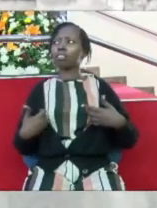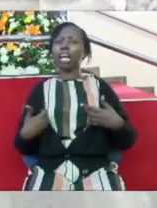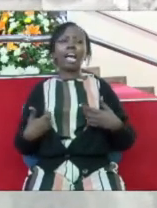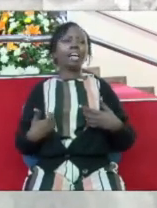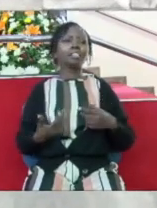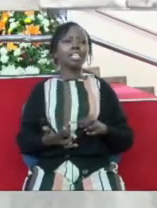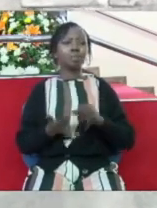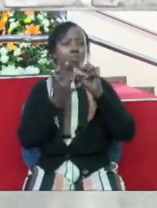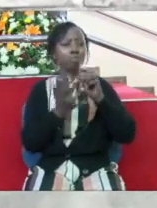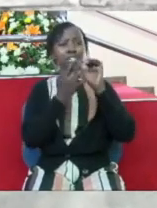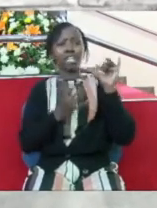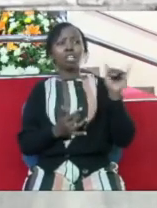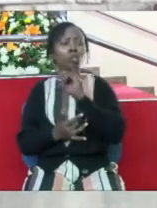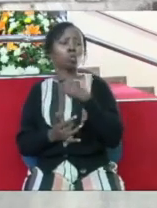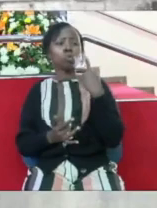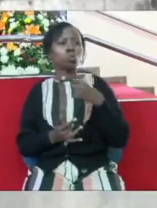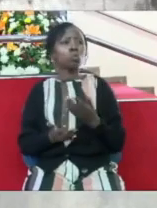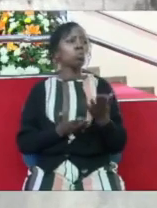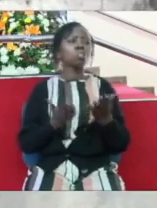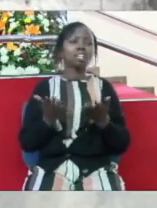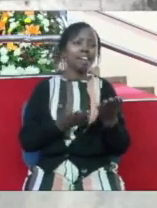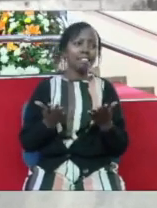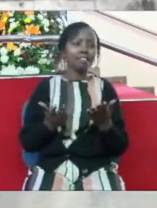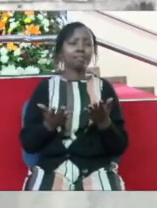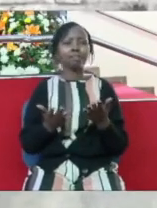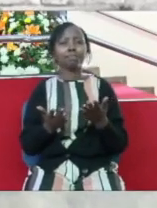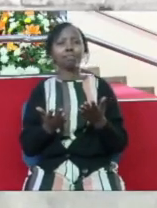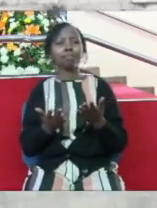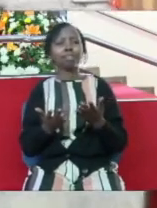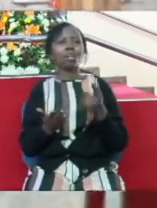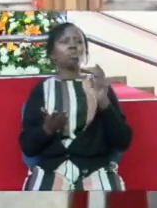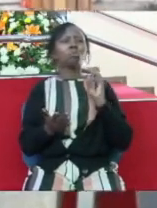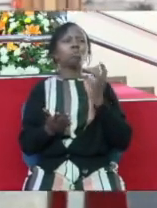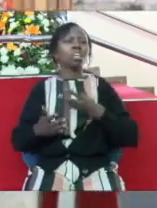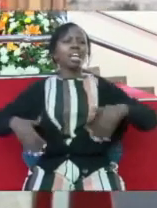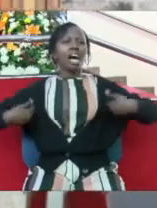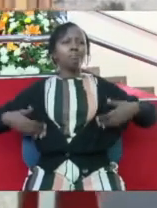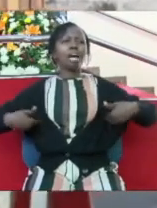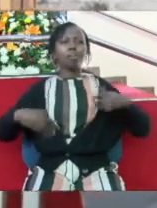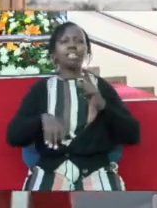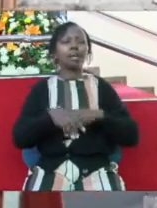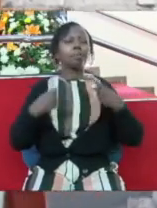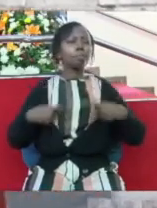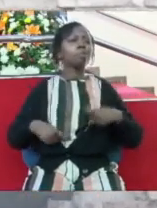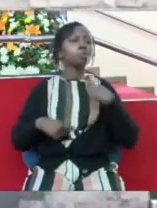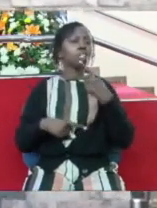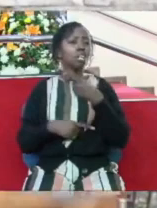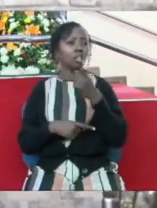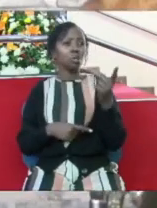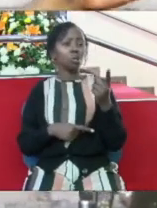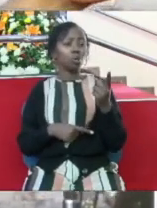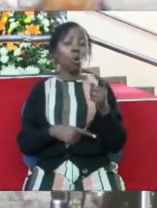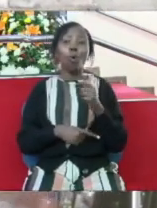serving. Kwa wale ambao tunahudumu. In one capacity or another. Kwa kiwango kingine ama kingine. We get excited when people tell you. Unafurahia watu wanapokuambia. Oh my